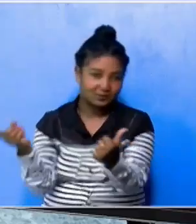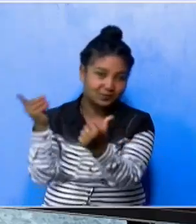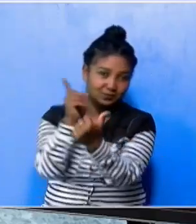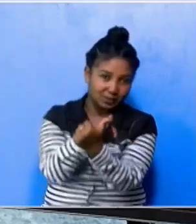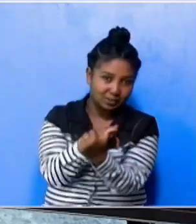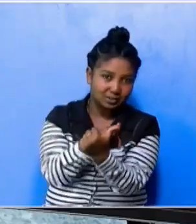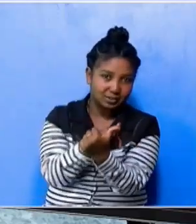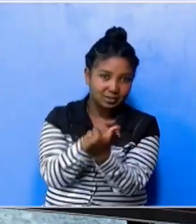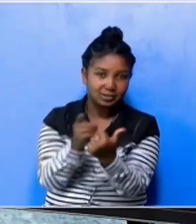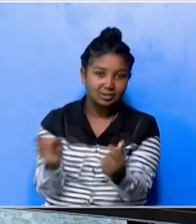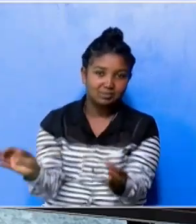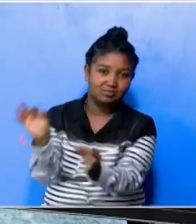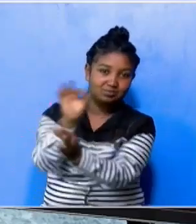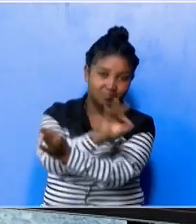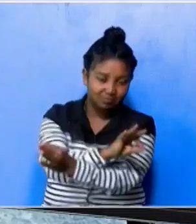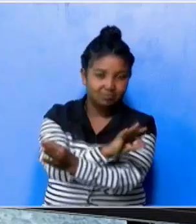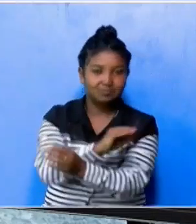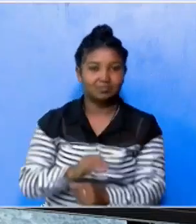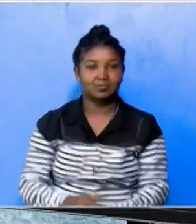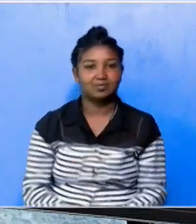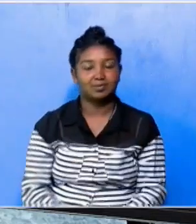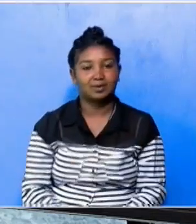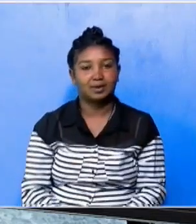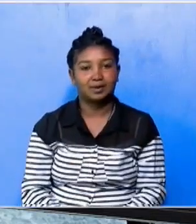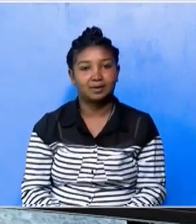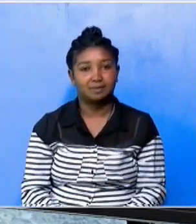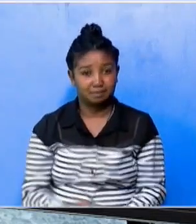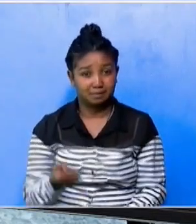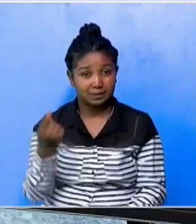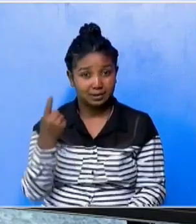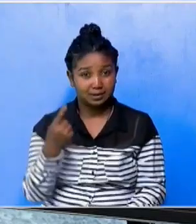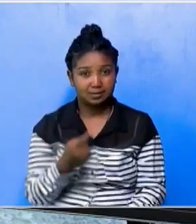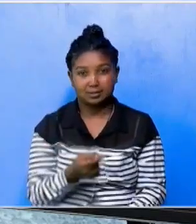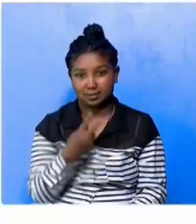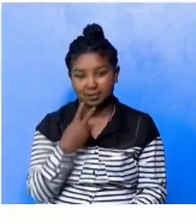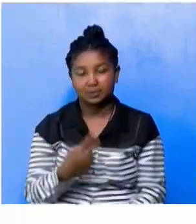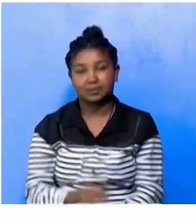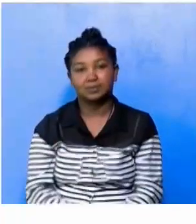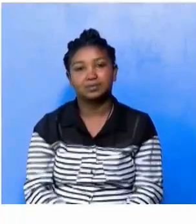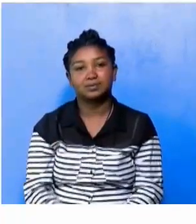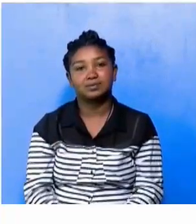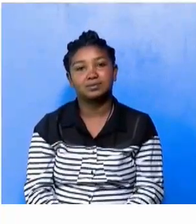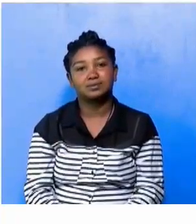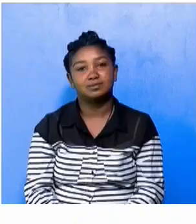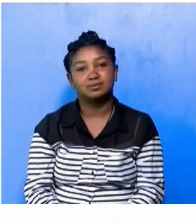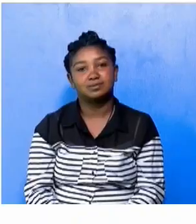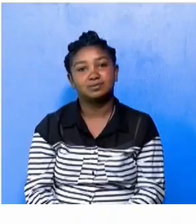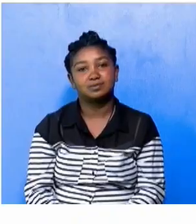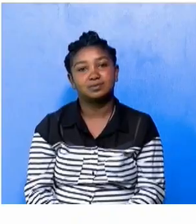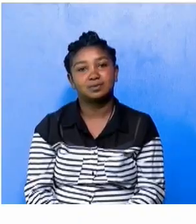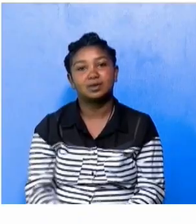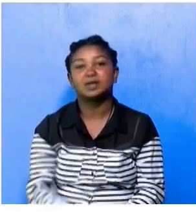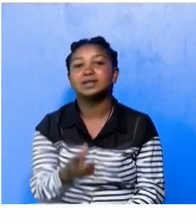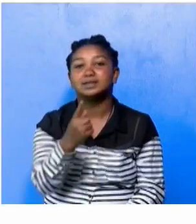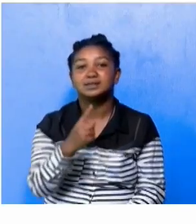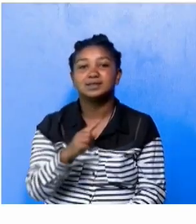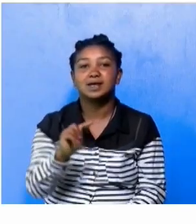object to the beginning of the sentence. Is it clear? Come on here. We can say